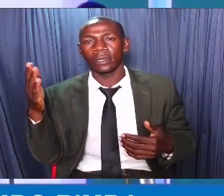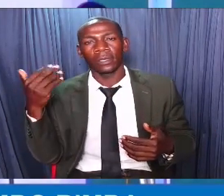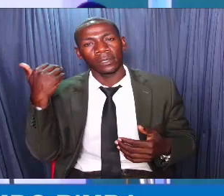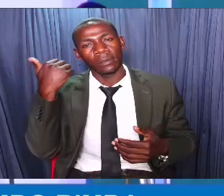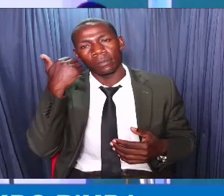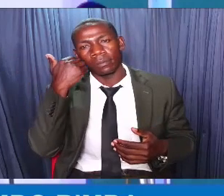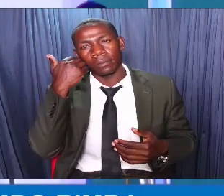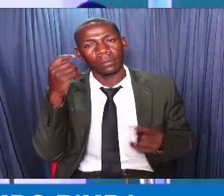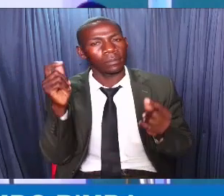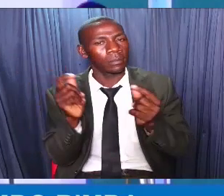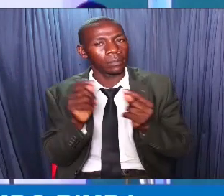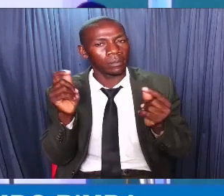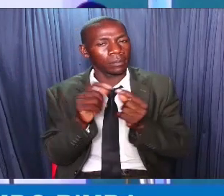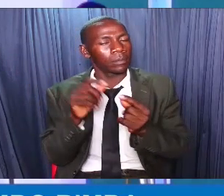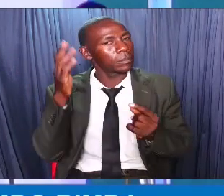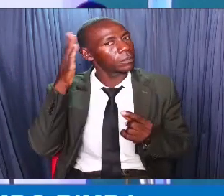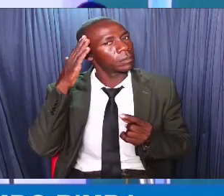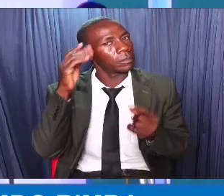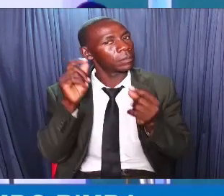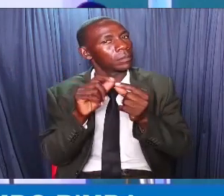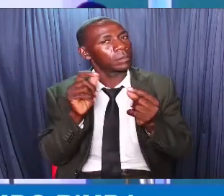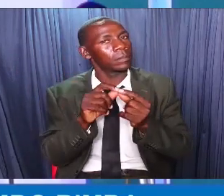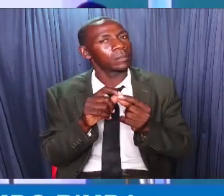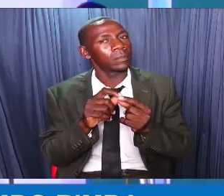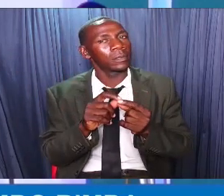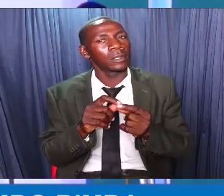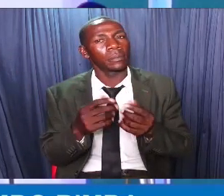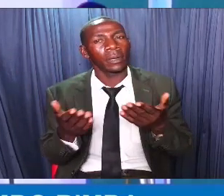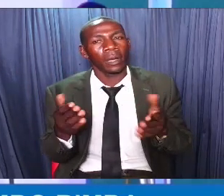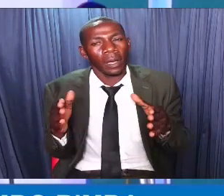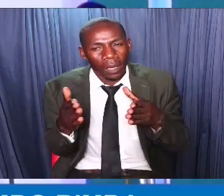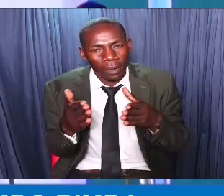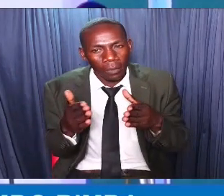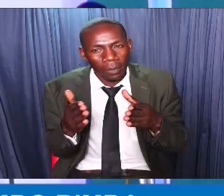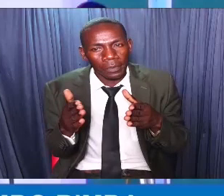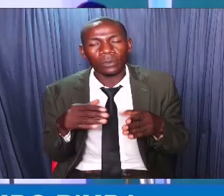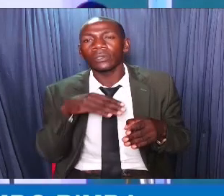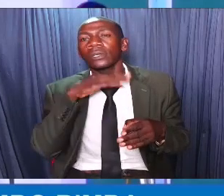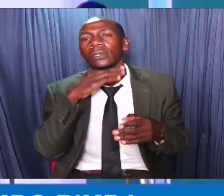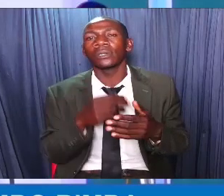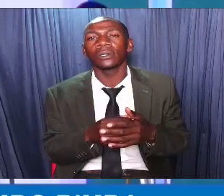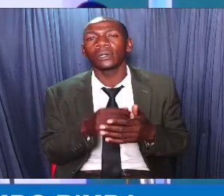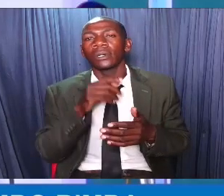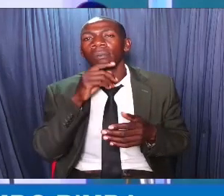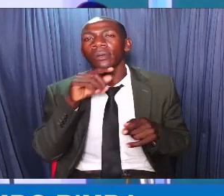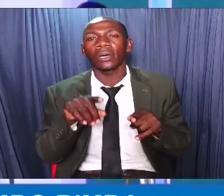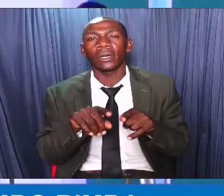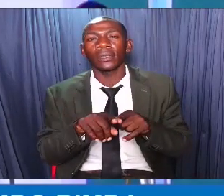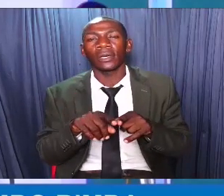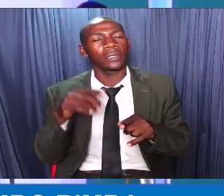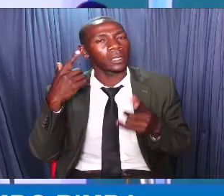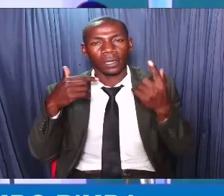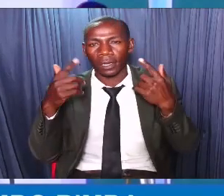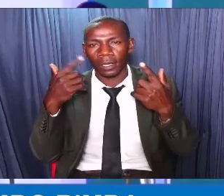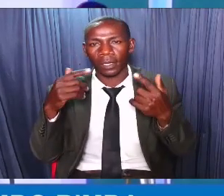kichwa. Having serious headache. Hata ni kama yuko kifoni. As if he's close to death. Ndugu zake wanalia, mama analia.